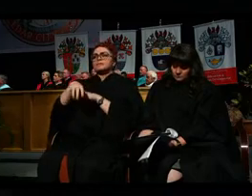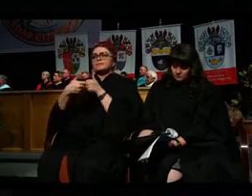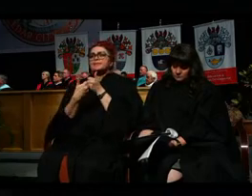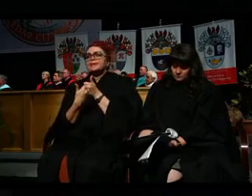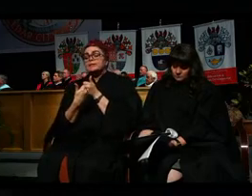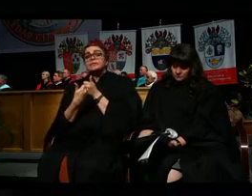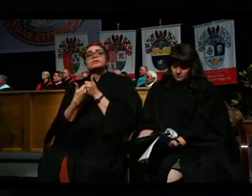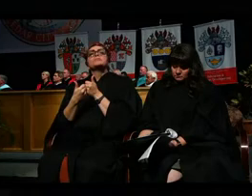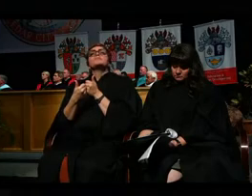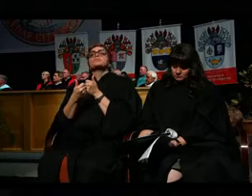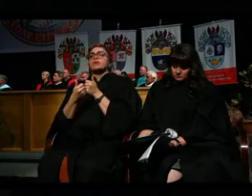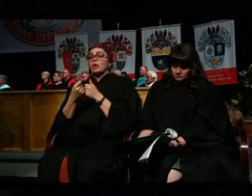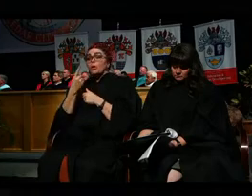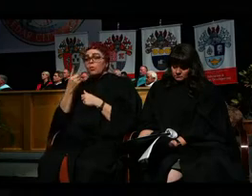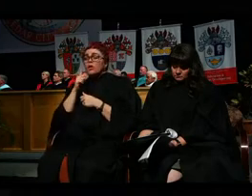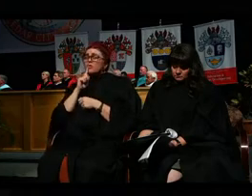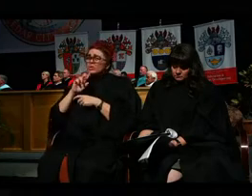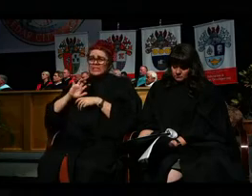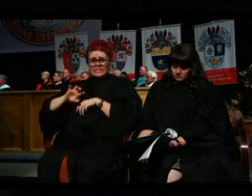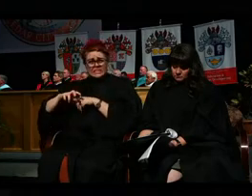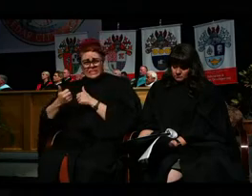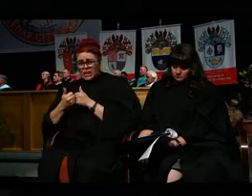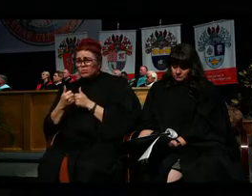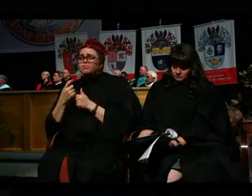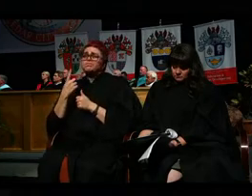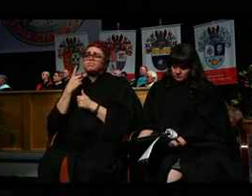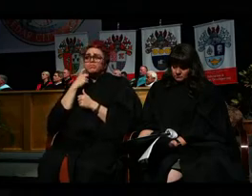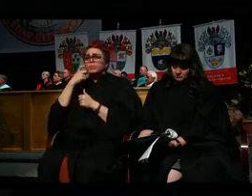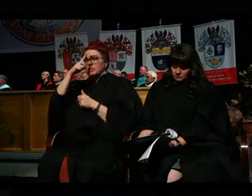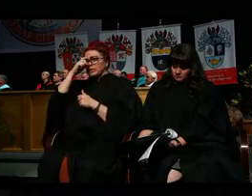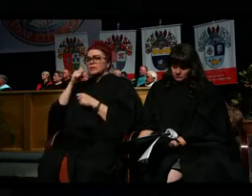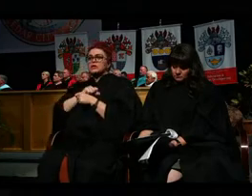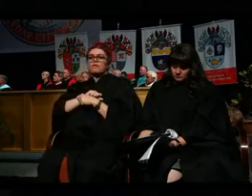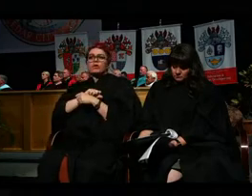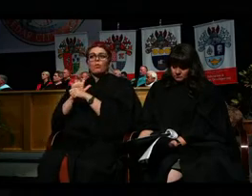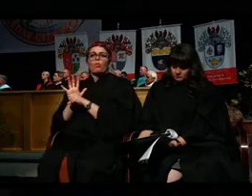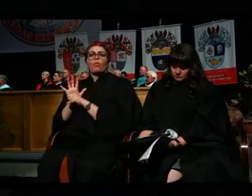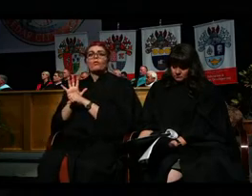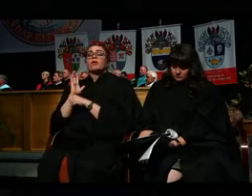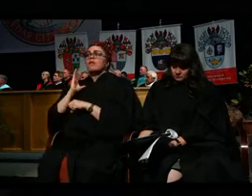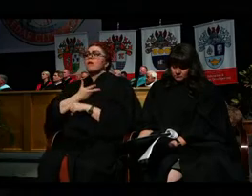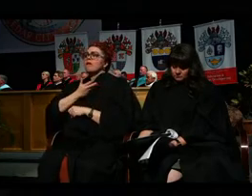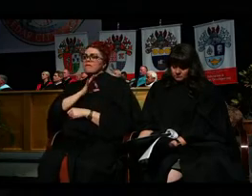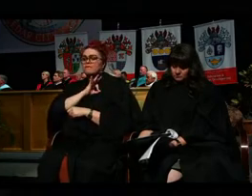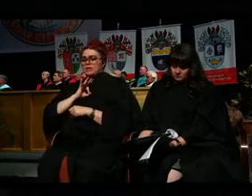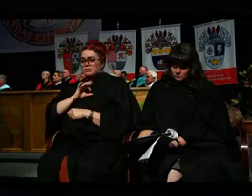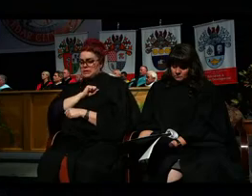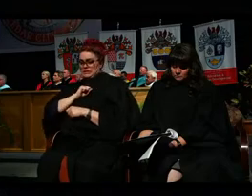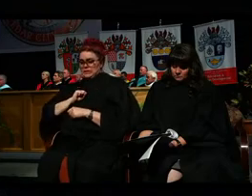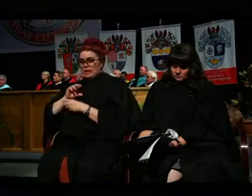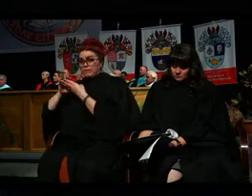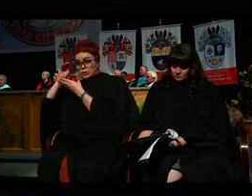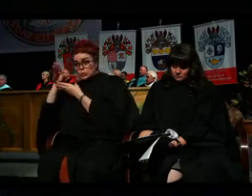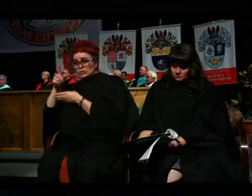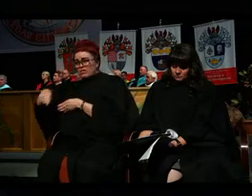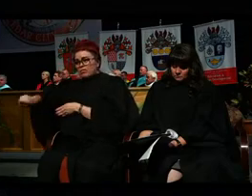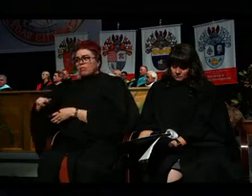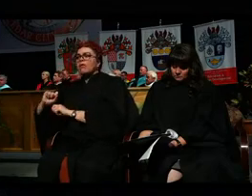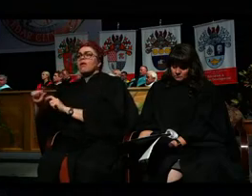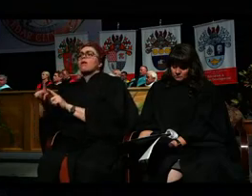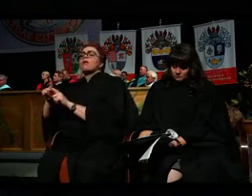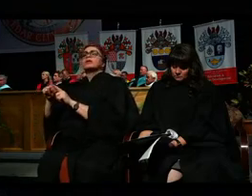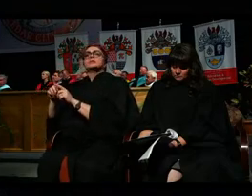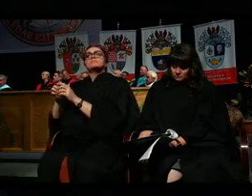one of our stiffest challenges in memory due to the pandemic, our faculty, staff, and students rose to the occasion and